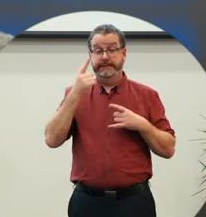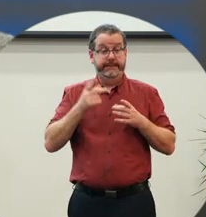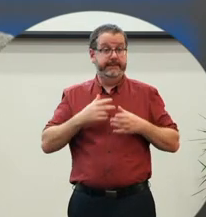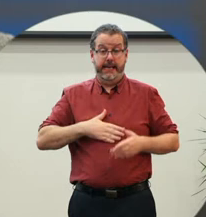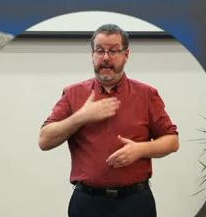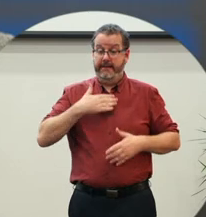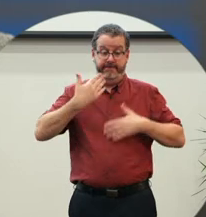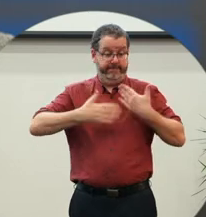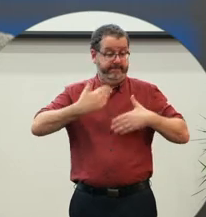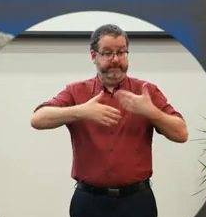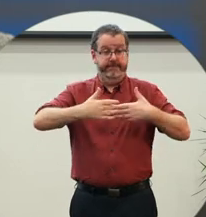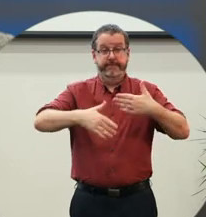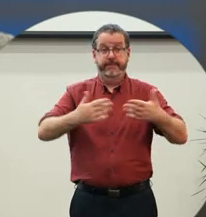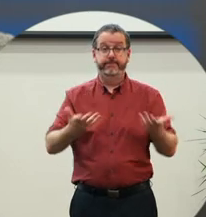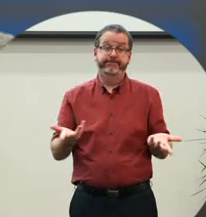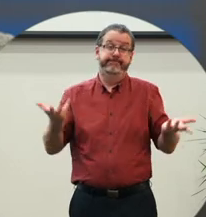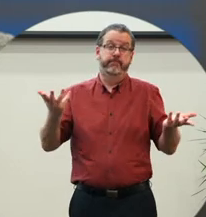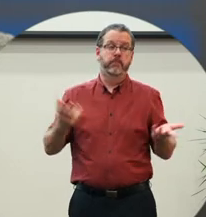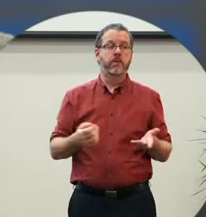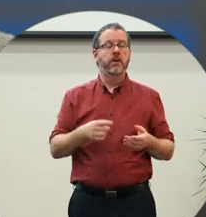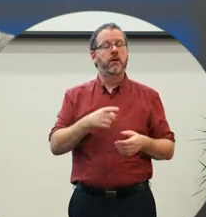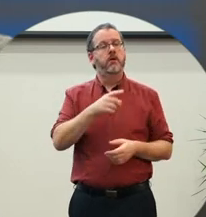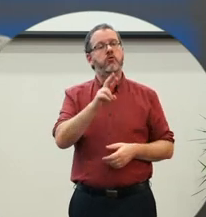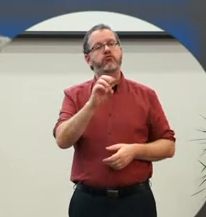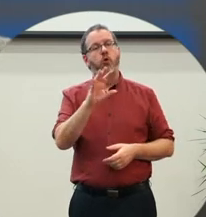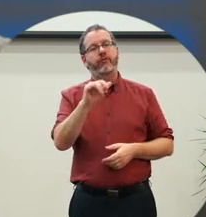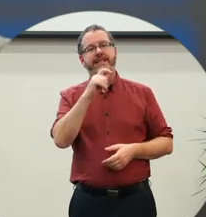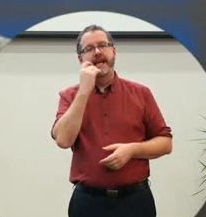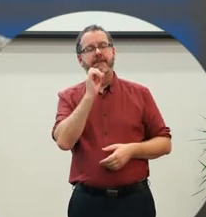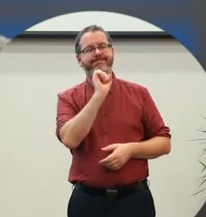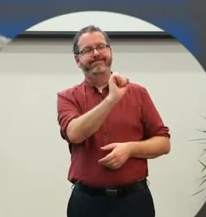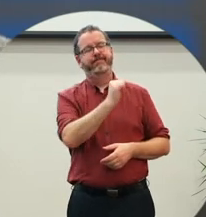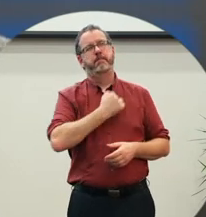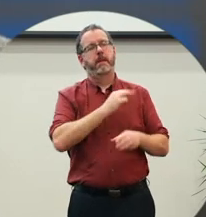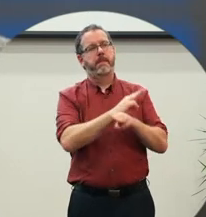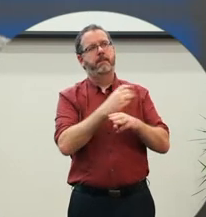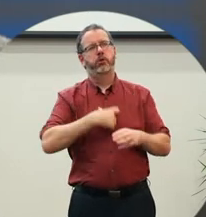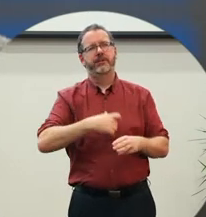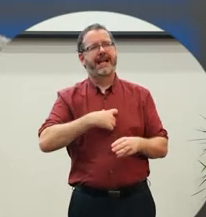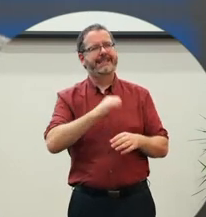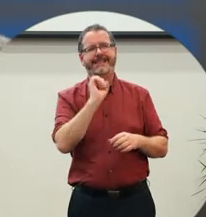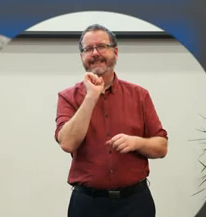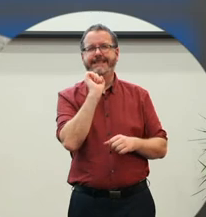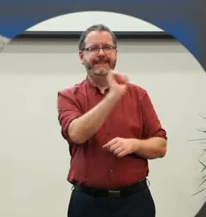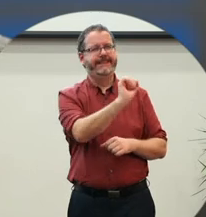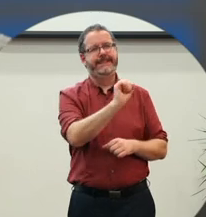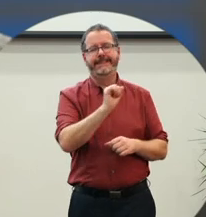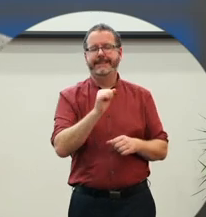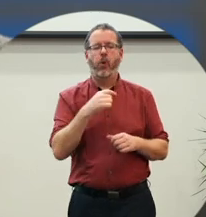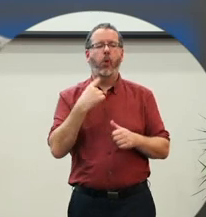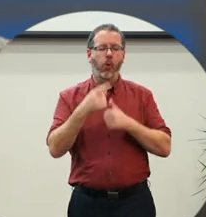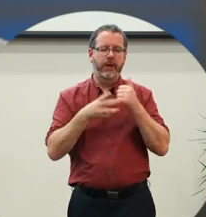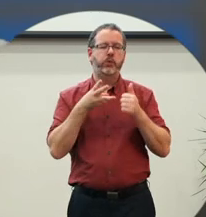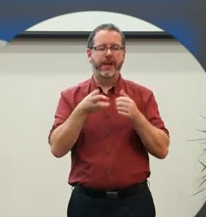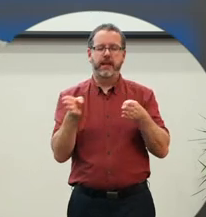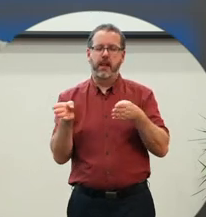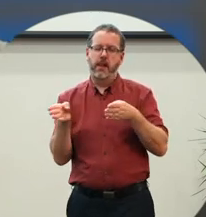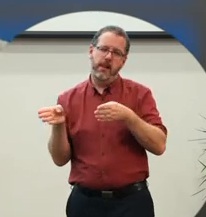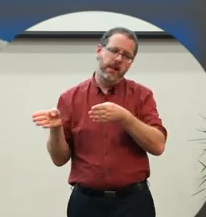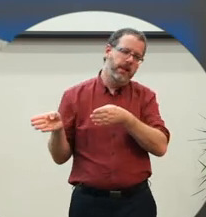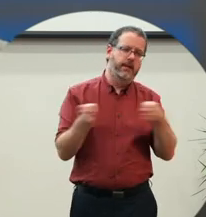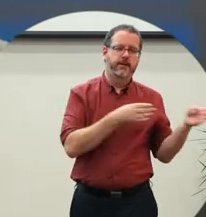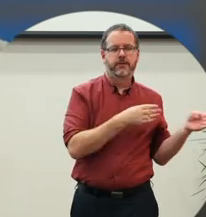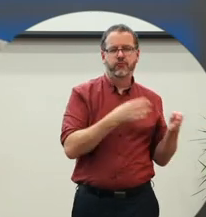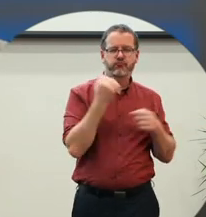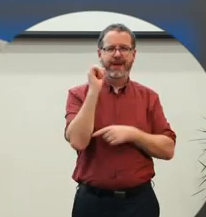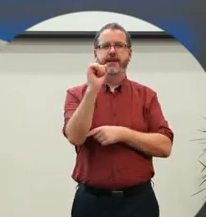that it was inevitable, that there's something about her personality that was always going to take her to the radical edge.